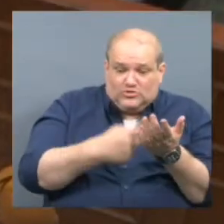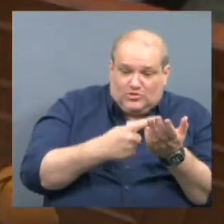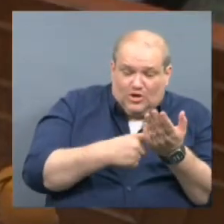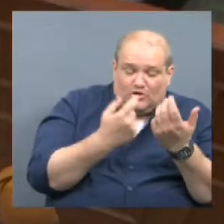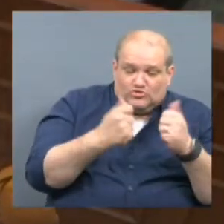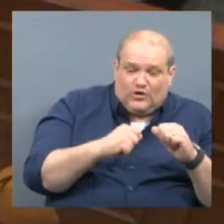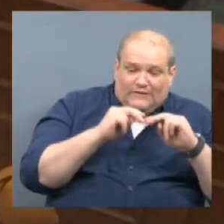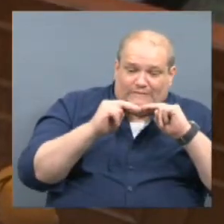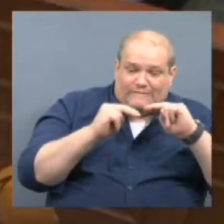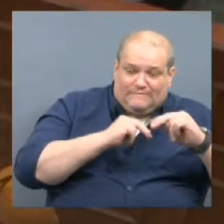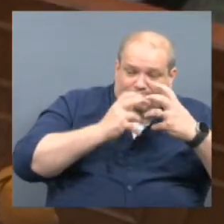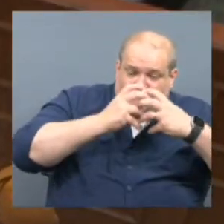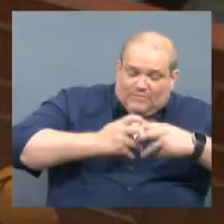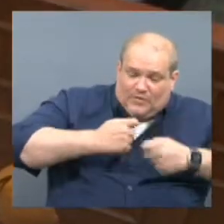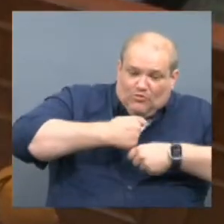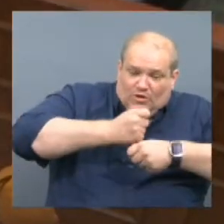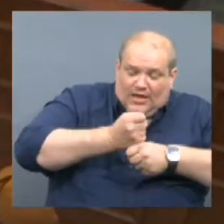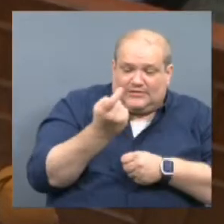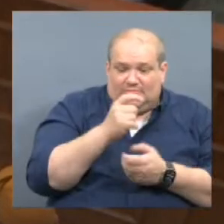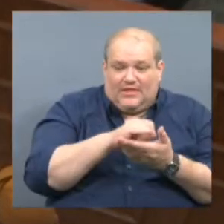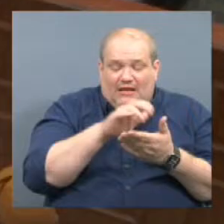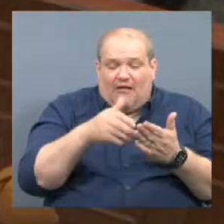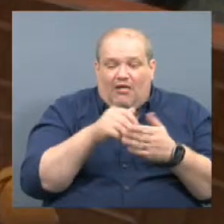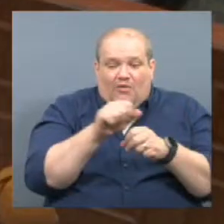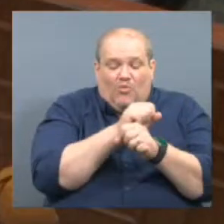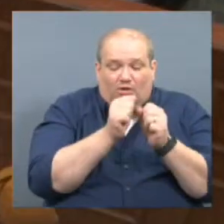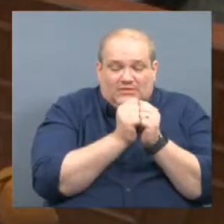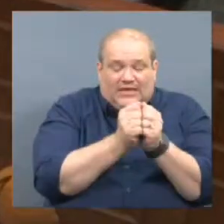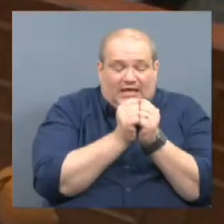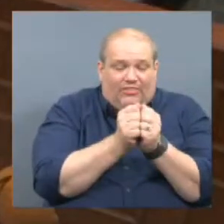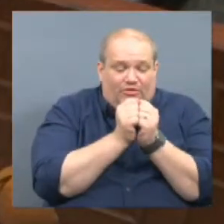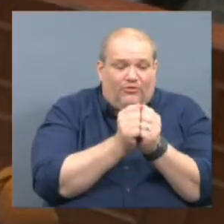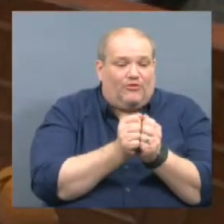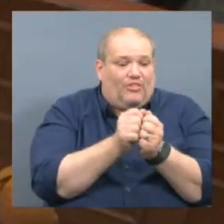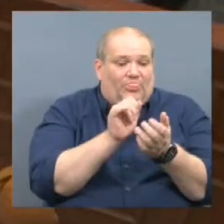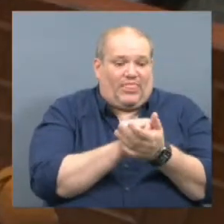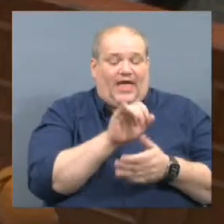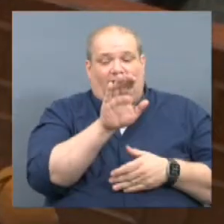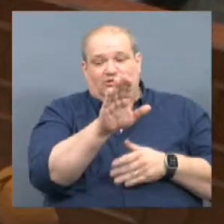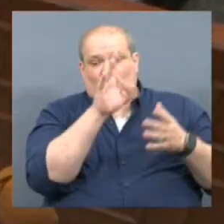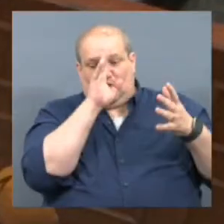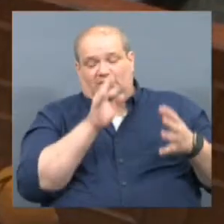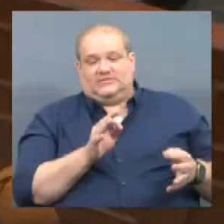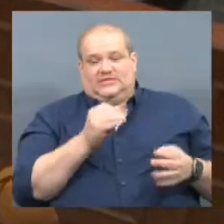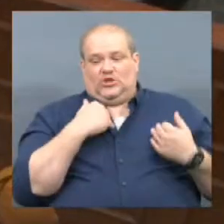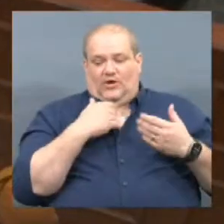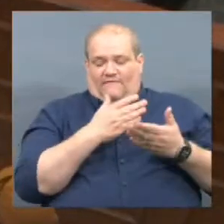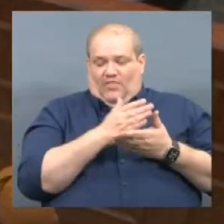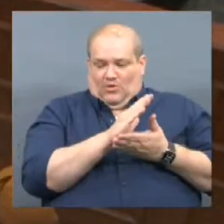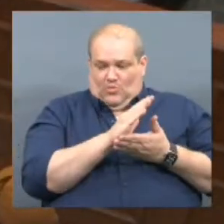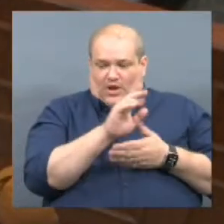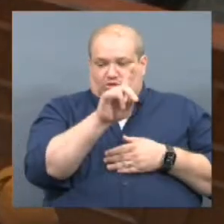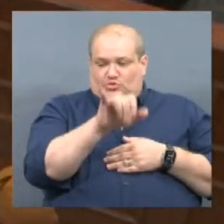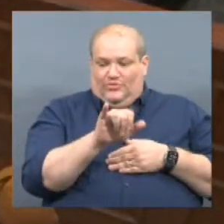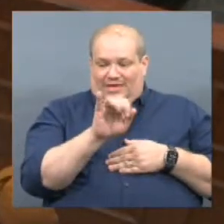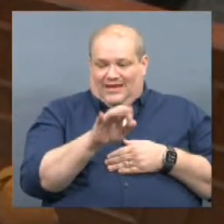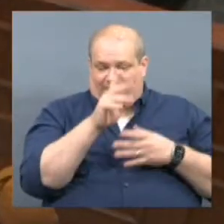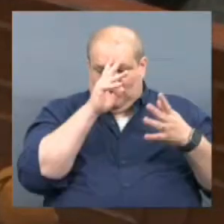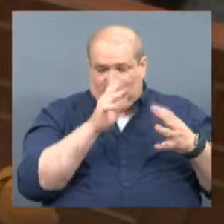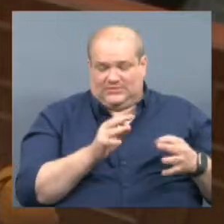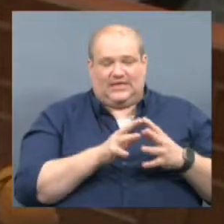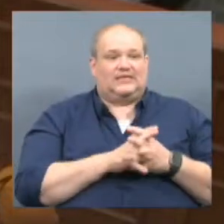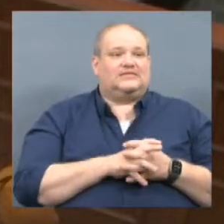to, you know, create something that you all can work together with, that is your call. You have the right to do that if you so